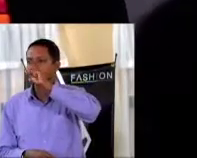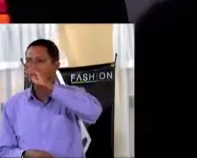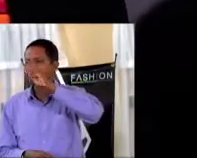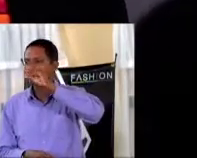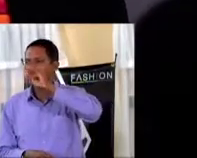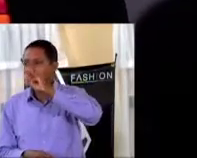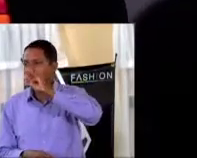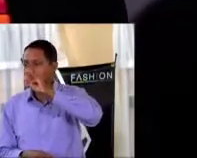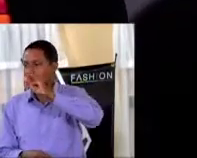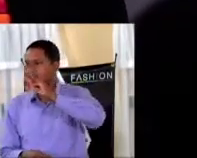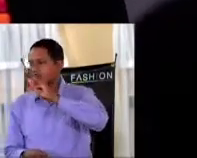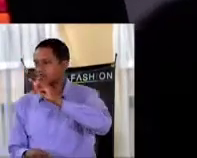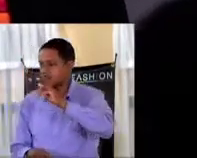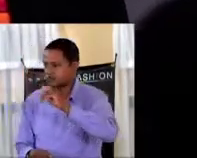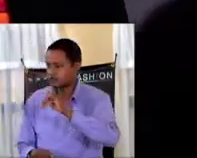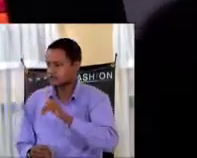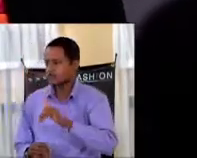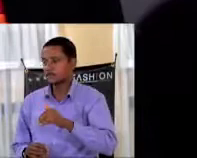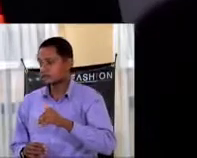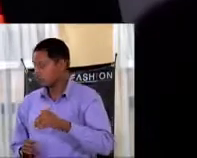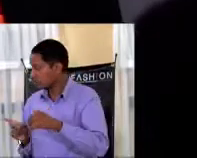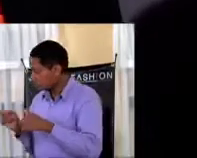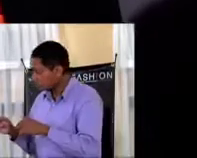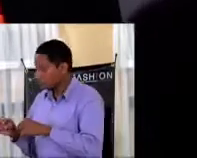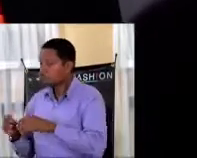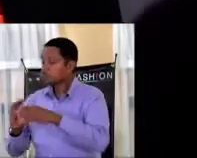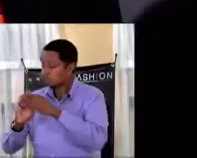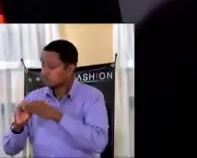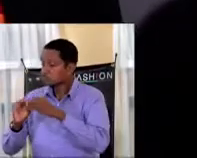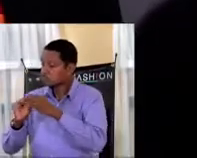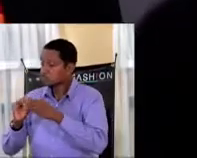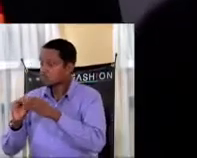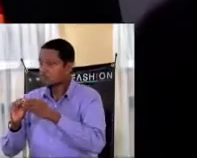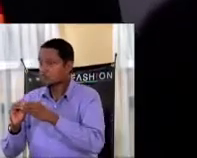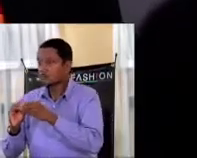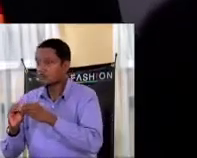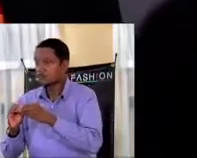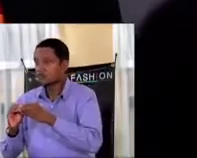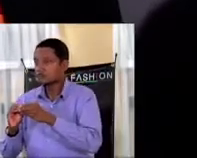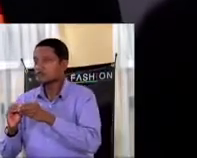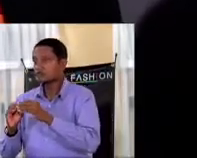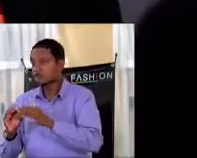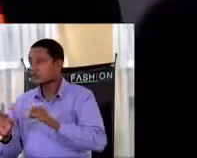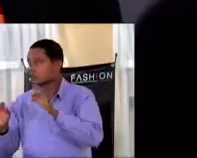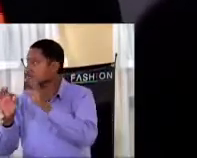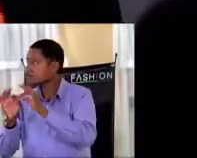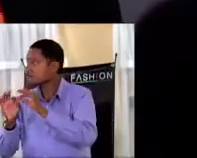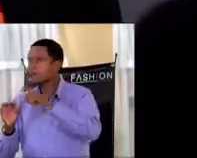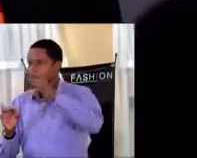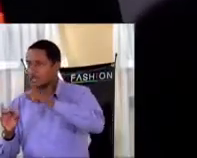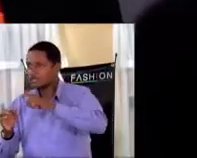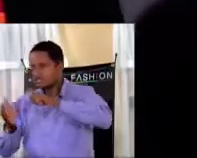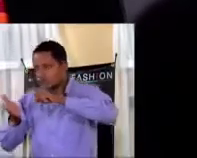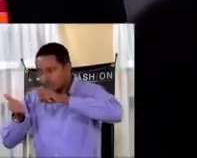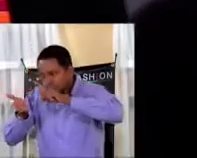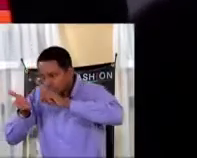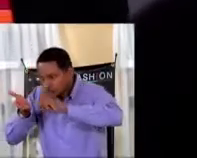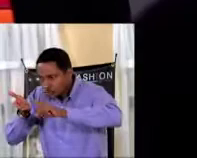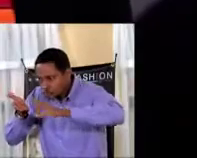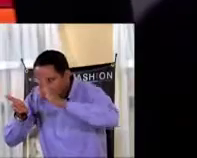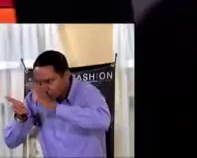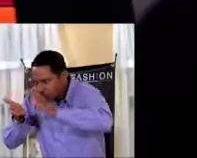a number of things that are pretty relevant, which is making sure you have your research done. As a